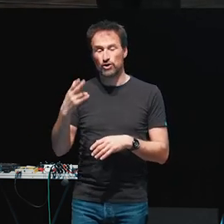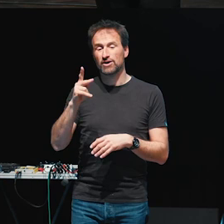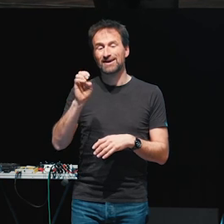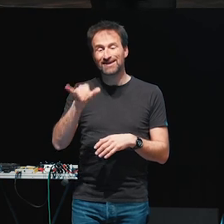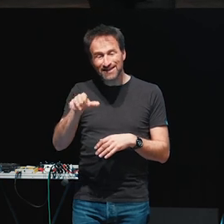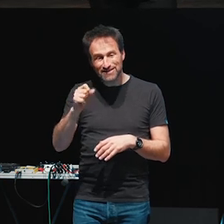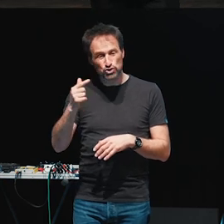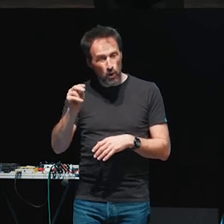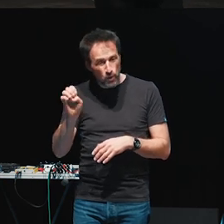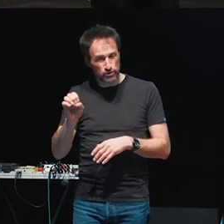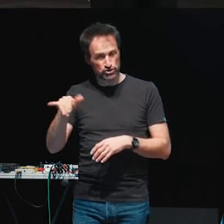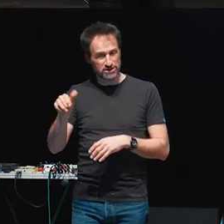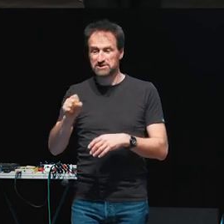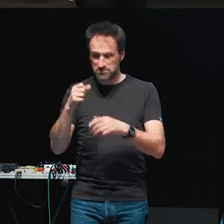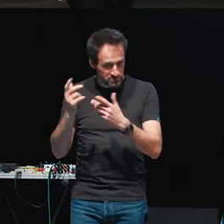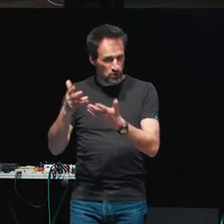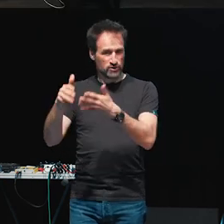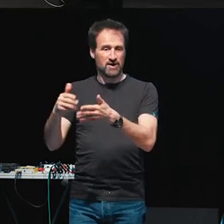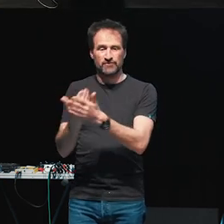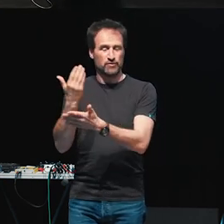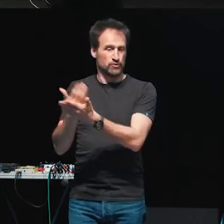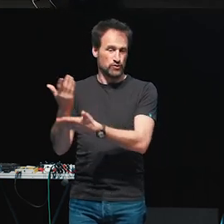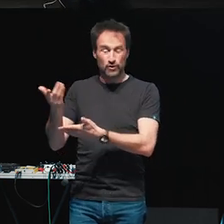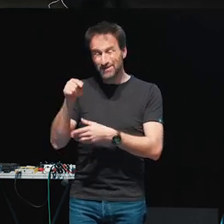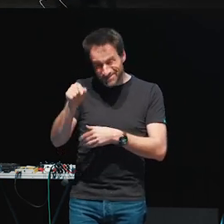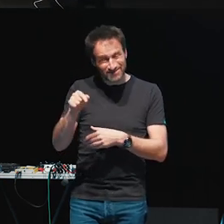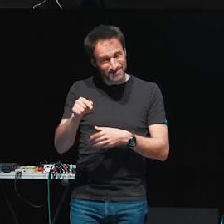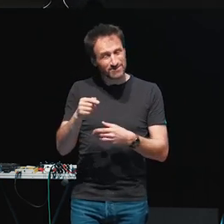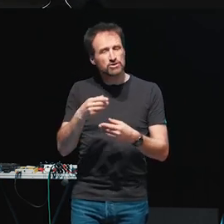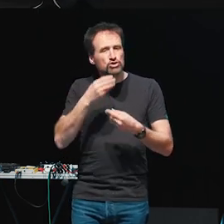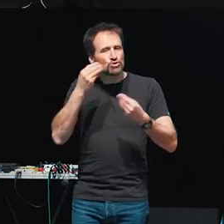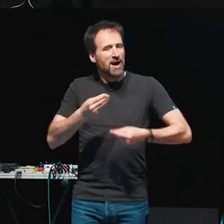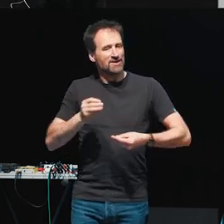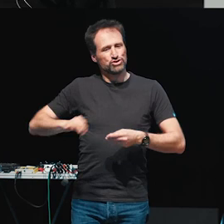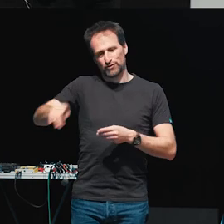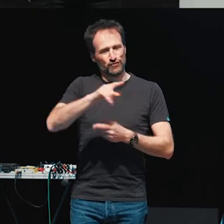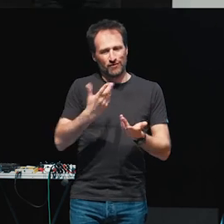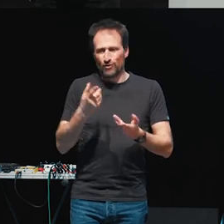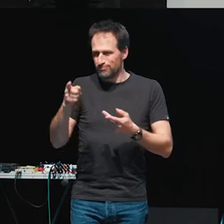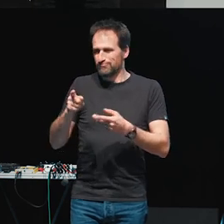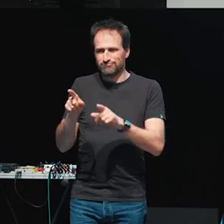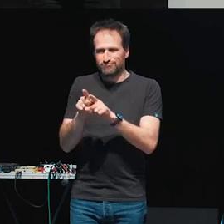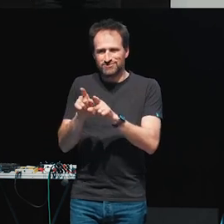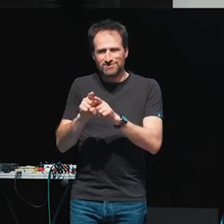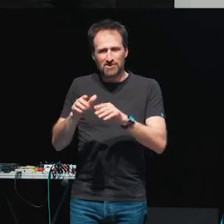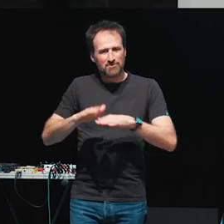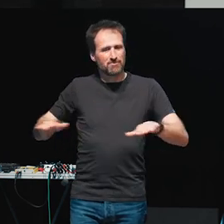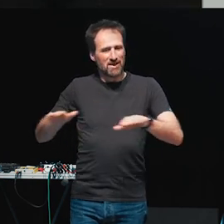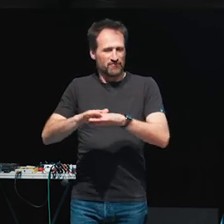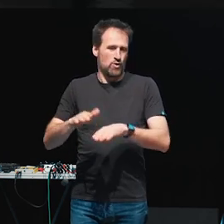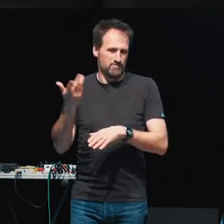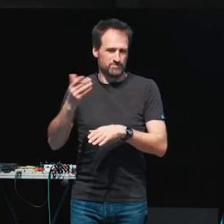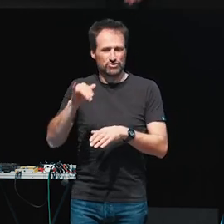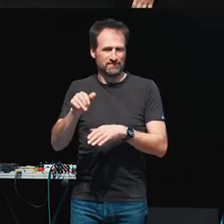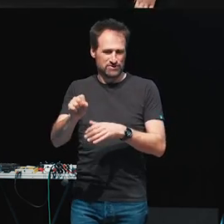there's a lot of flexibility for depending on your project specifics. And regarding databases, of course, any MongoDB alternative can be used when we're talking